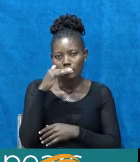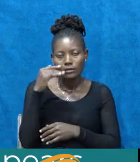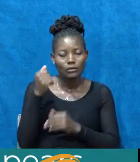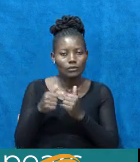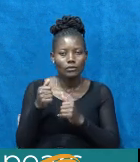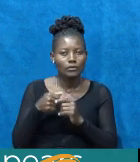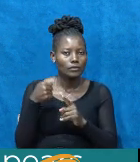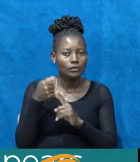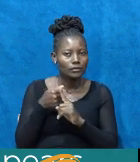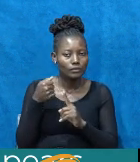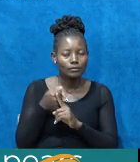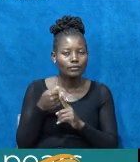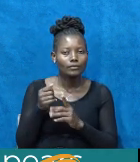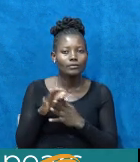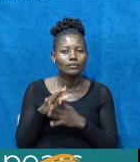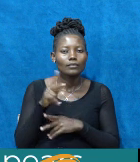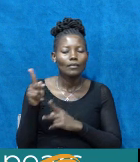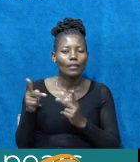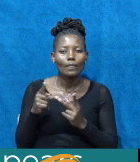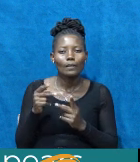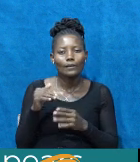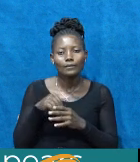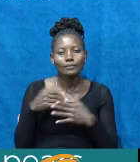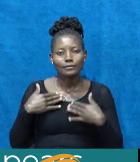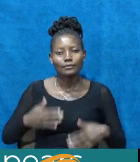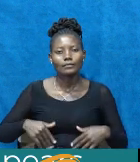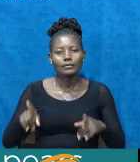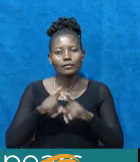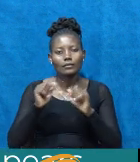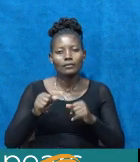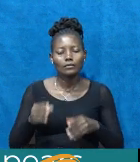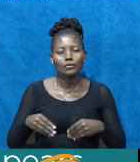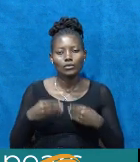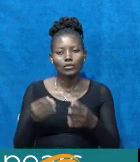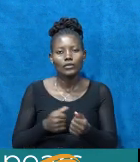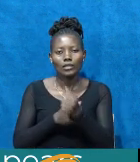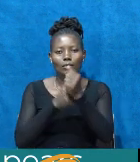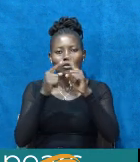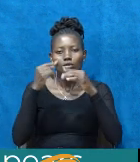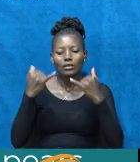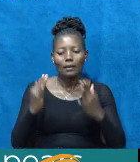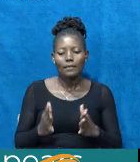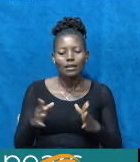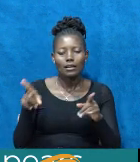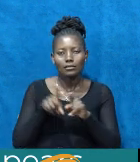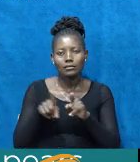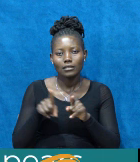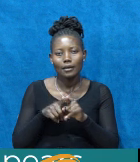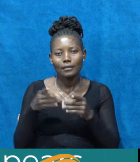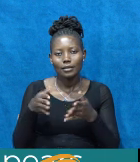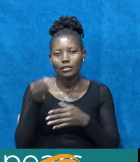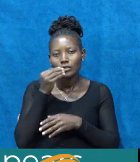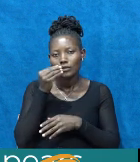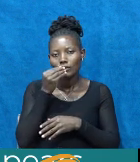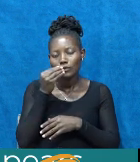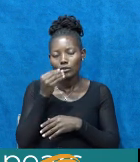provide antioxidants, which fight oxidational processes in the body. Also will be able to provide immune support to